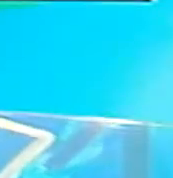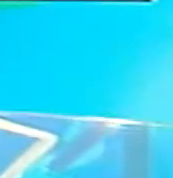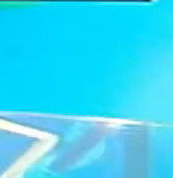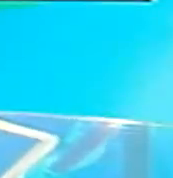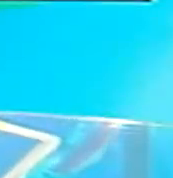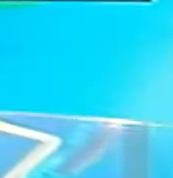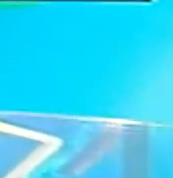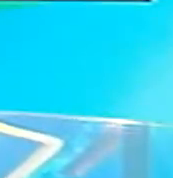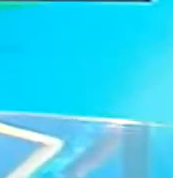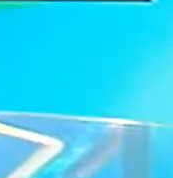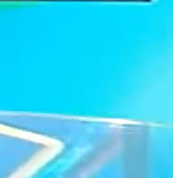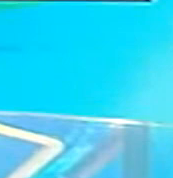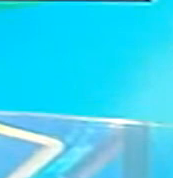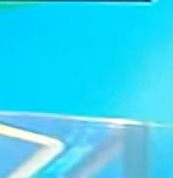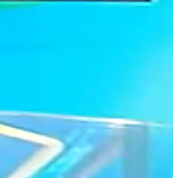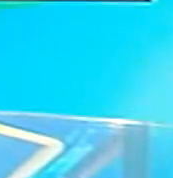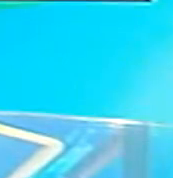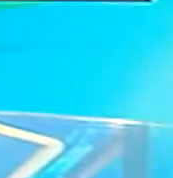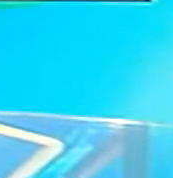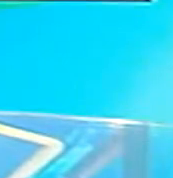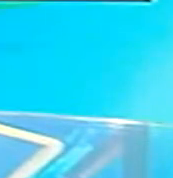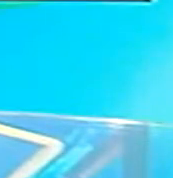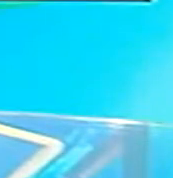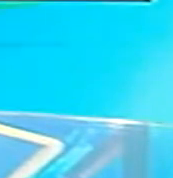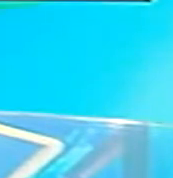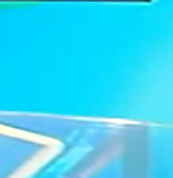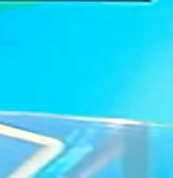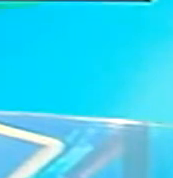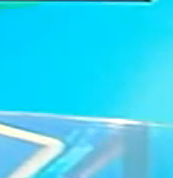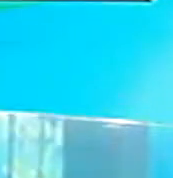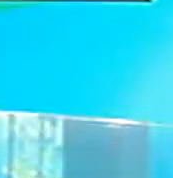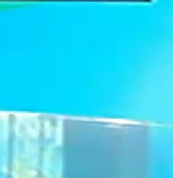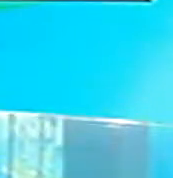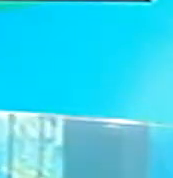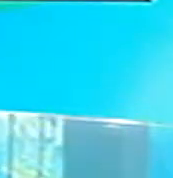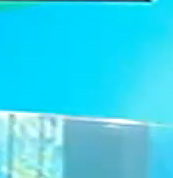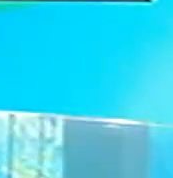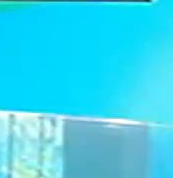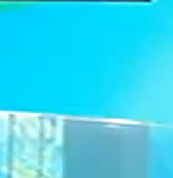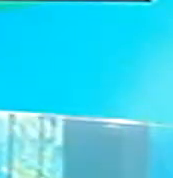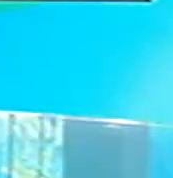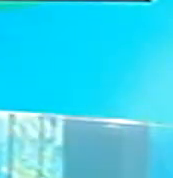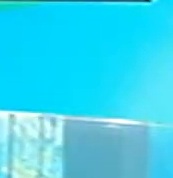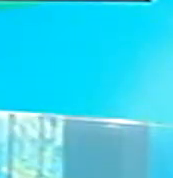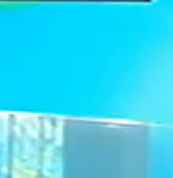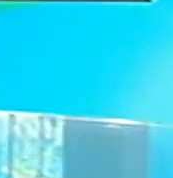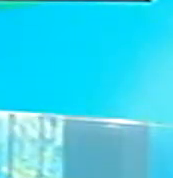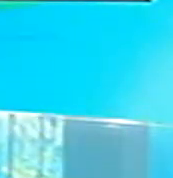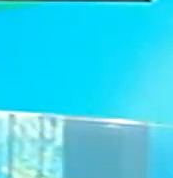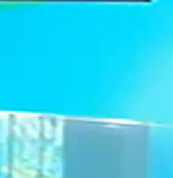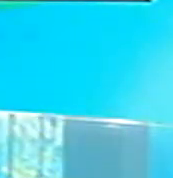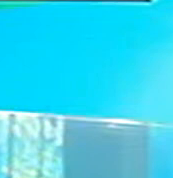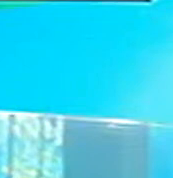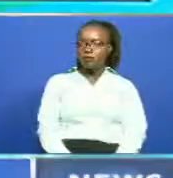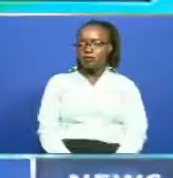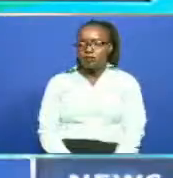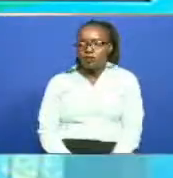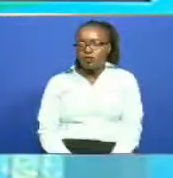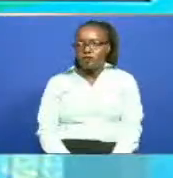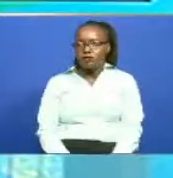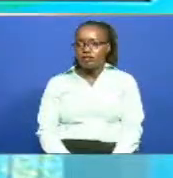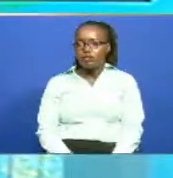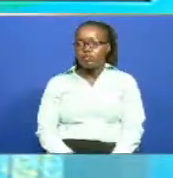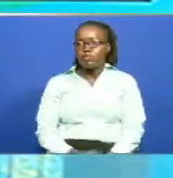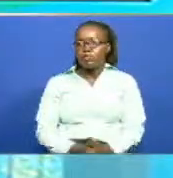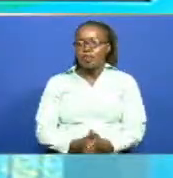Let's delve into sports now. Reigning 1,500-meter African champion Winnie Chebet will be using her participation at the